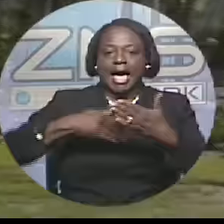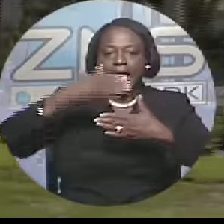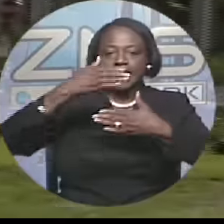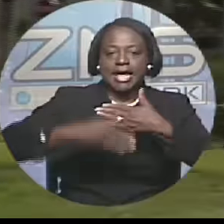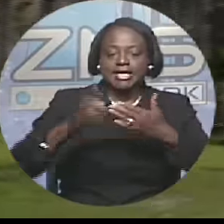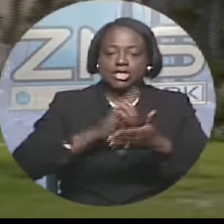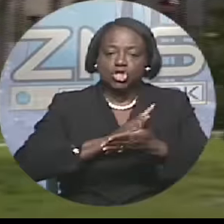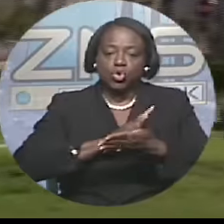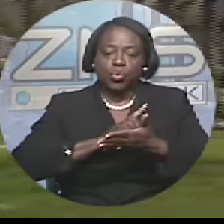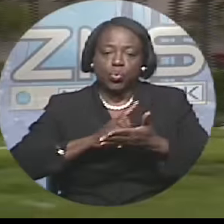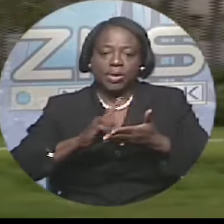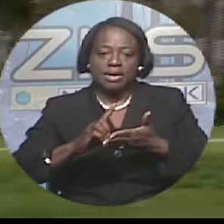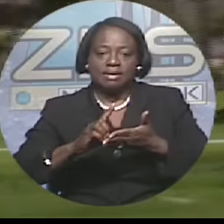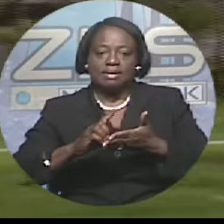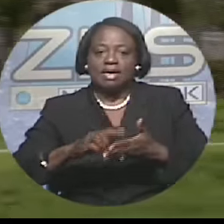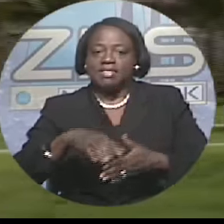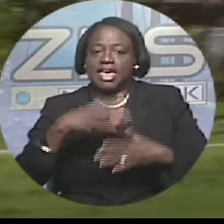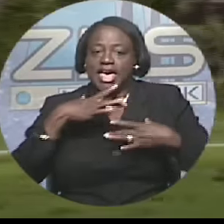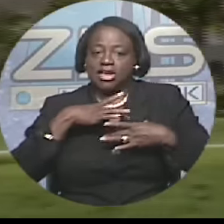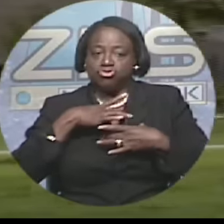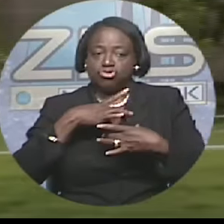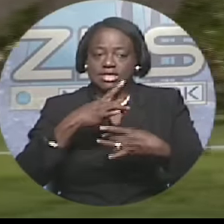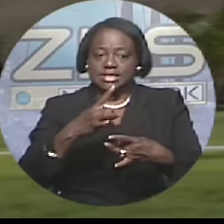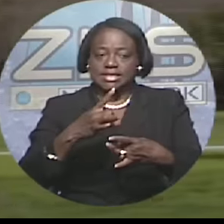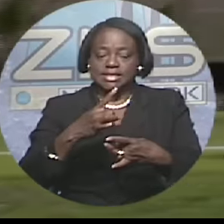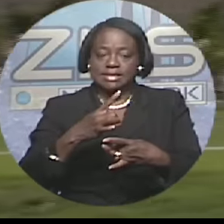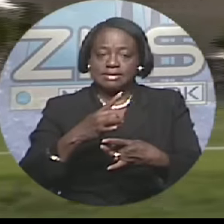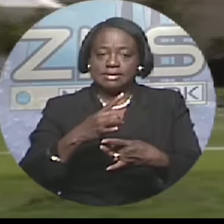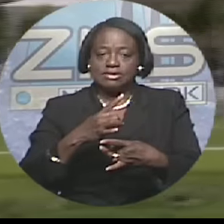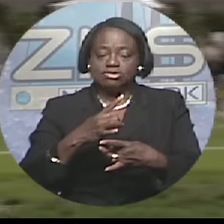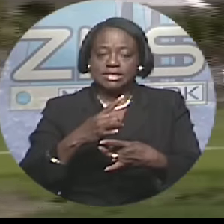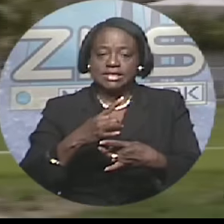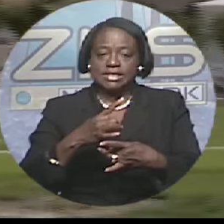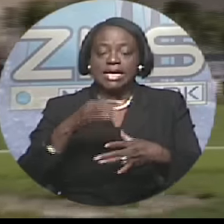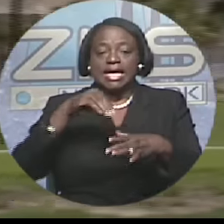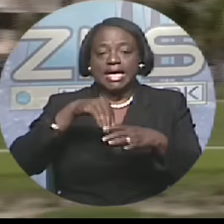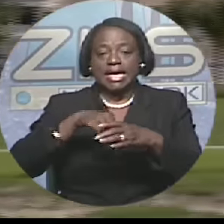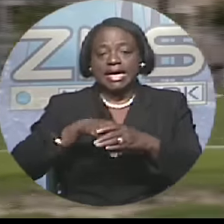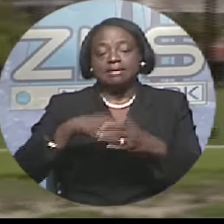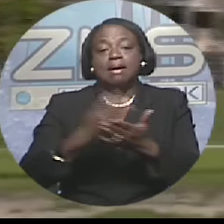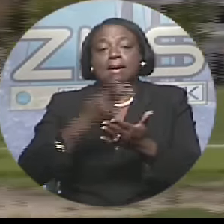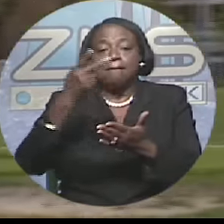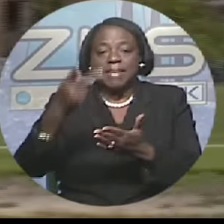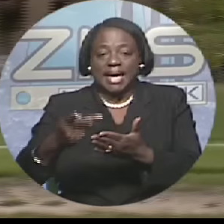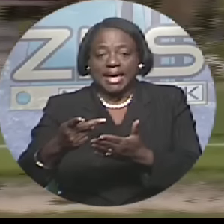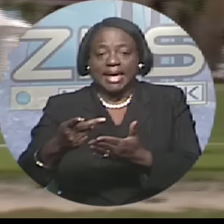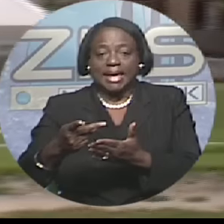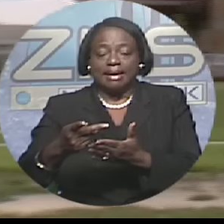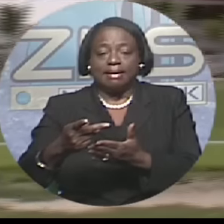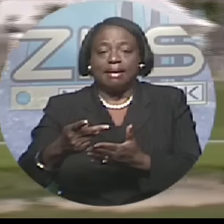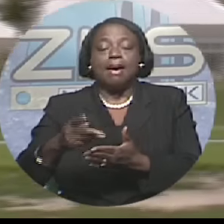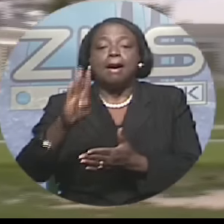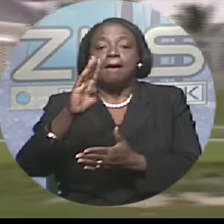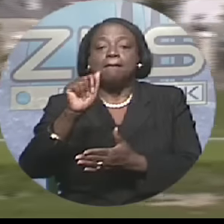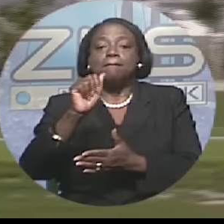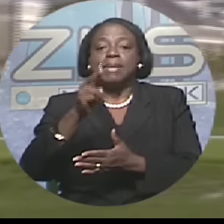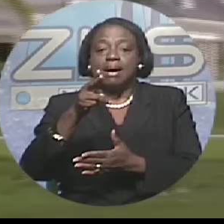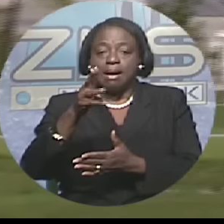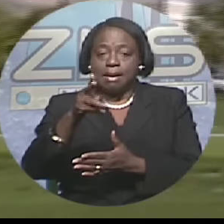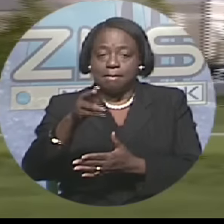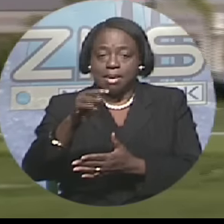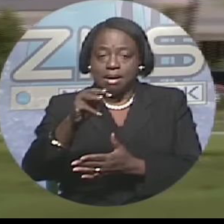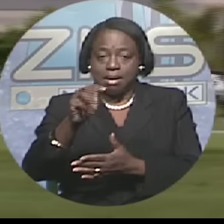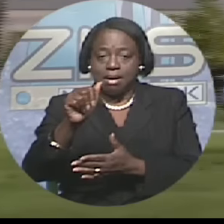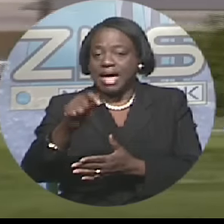doubt there's extraordinary interest, and there's no doubt that they have an extraordinary amount of money to dedicate to the project. That just gives you